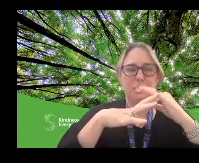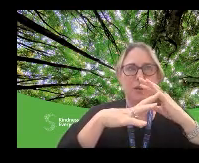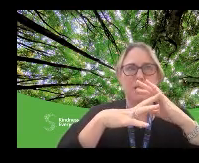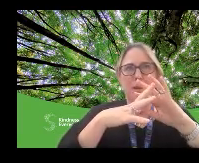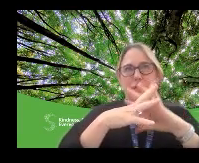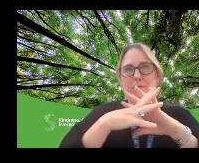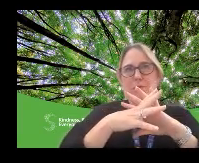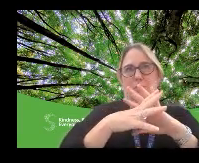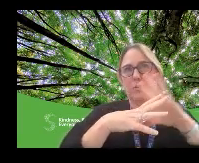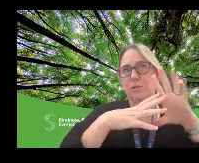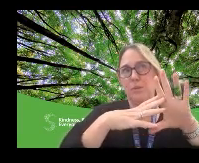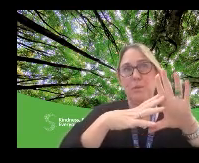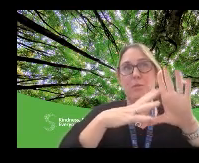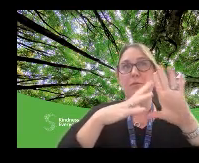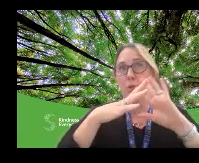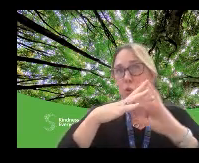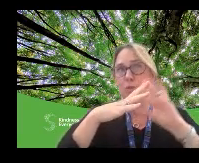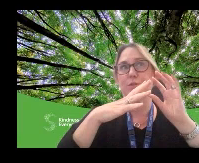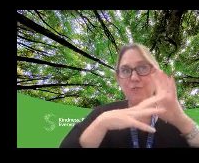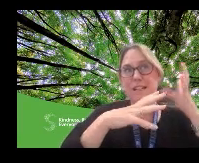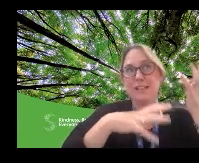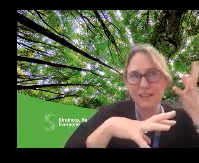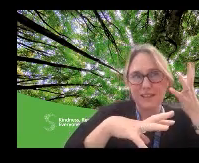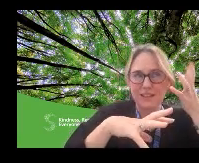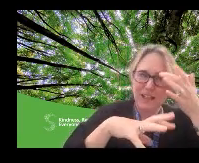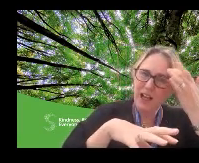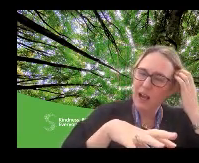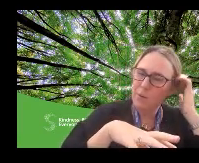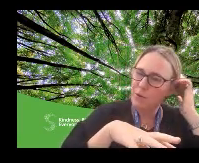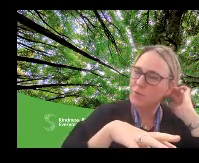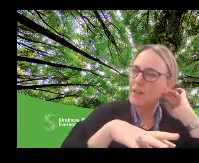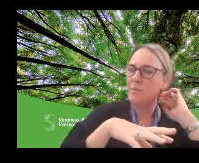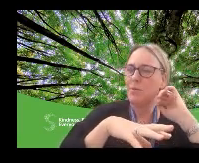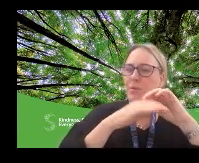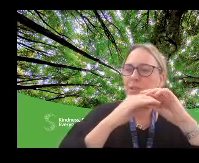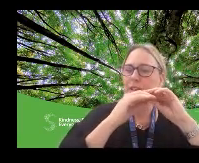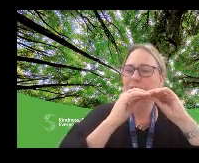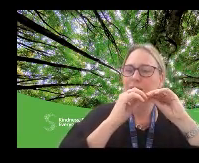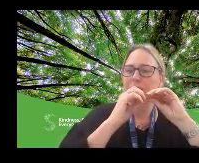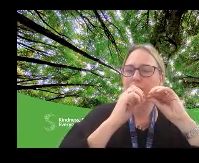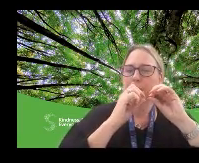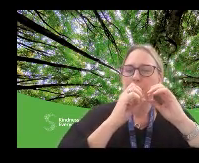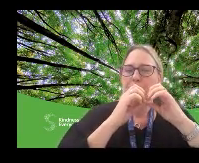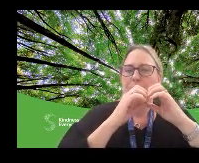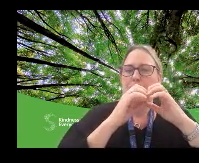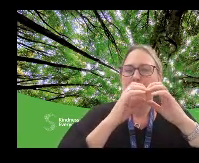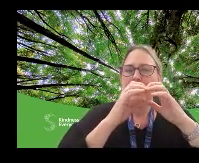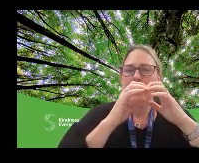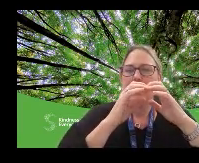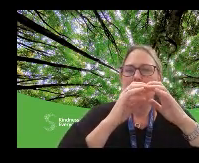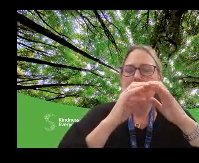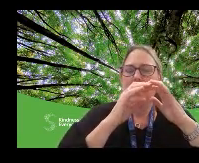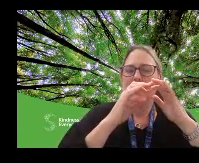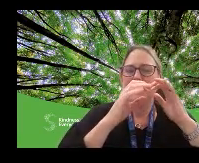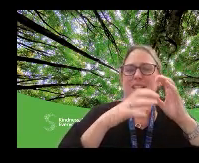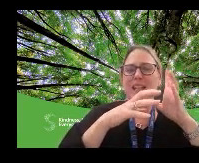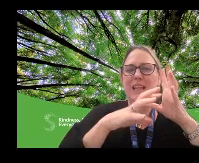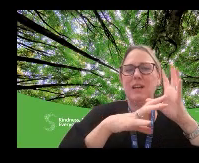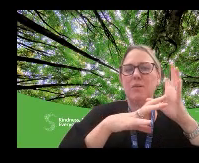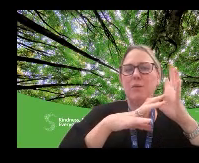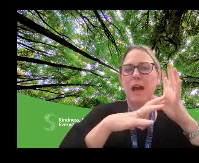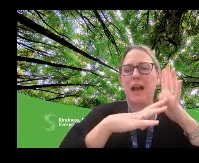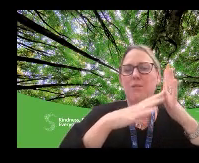these things can be put into place for lots of young people for lots of reasons. And what's really important is that we